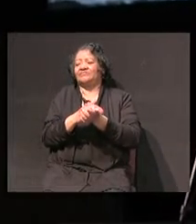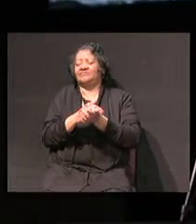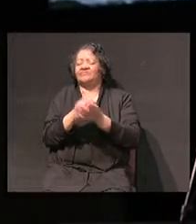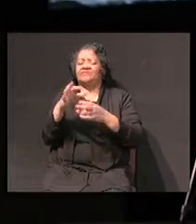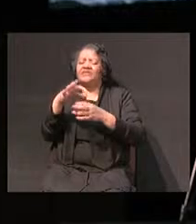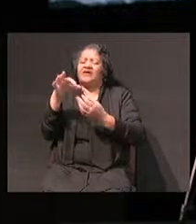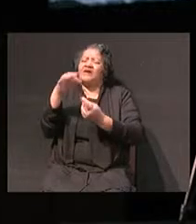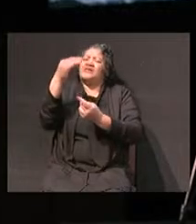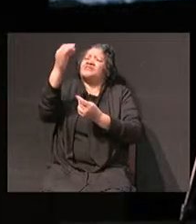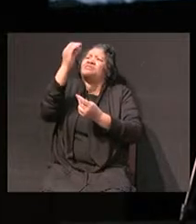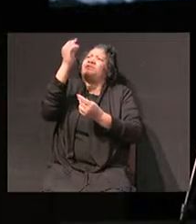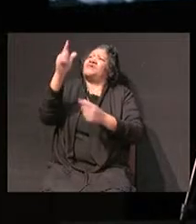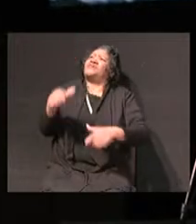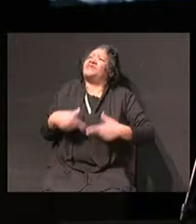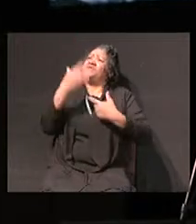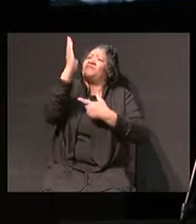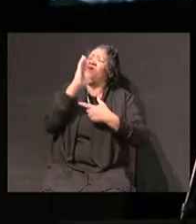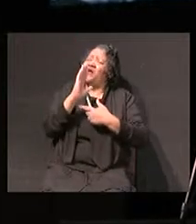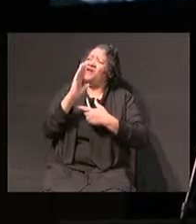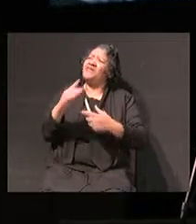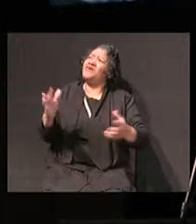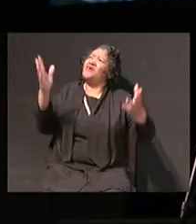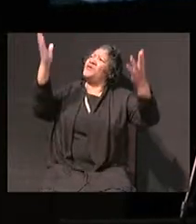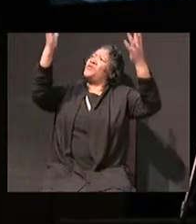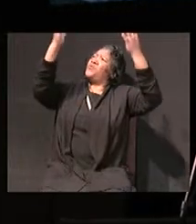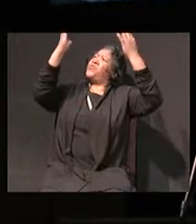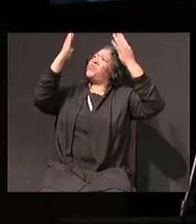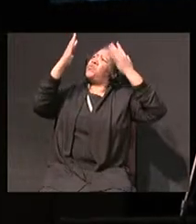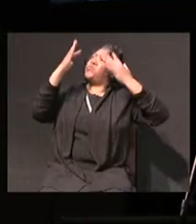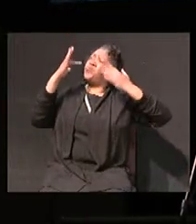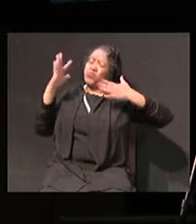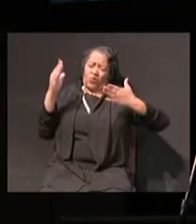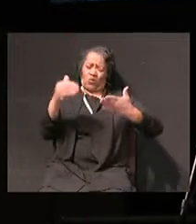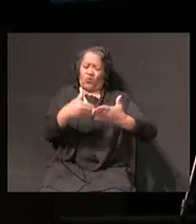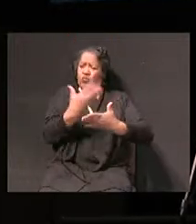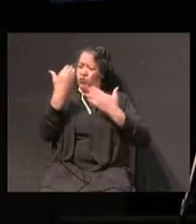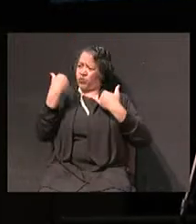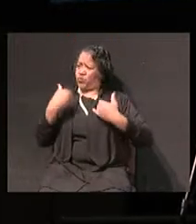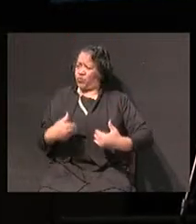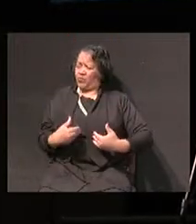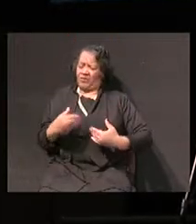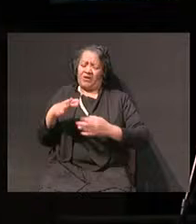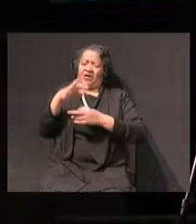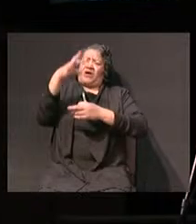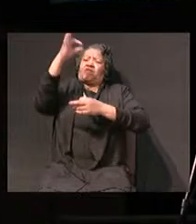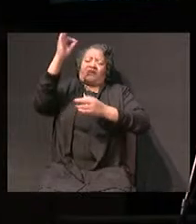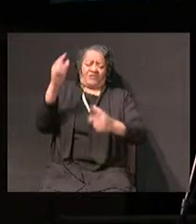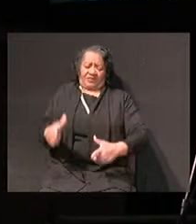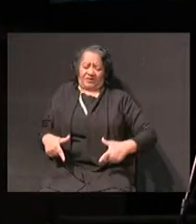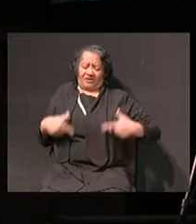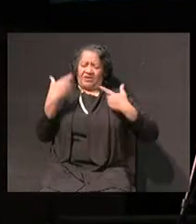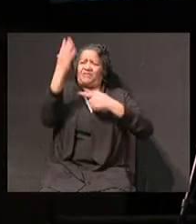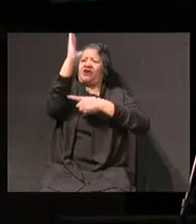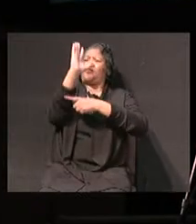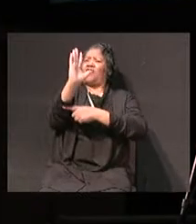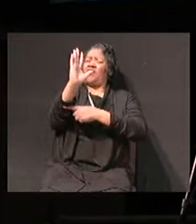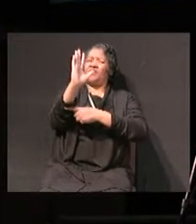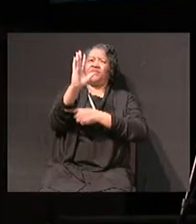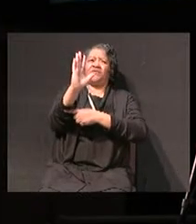Spirit of the living God, fall fresh in this place. Spirit of the living